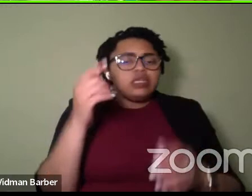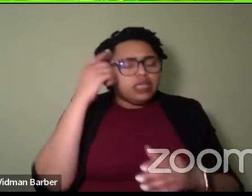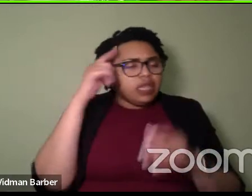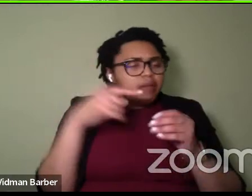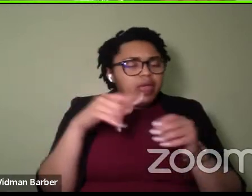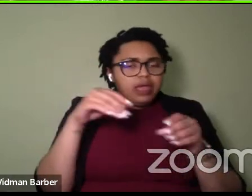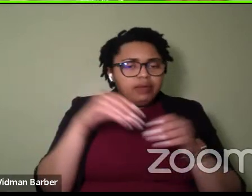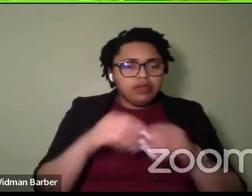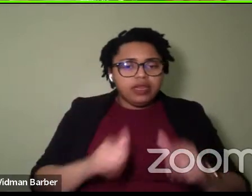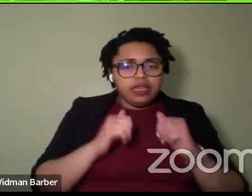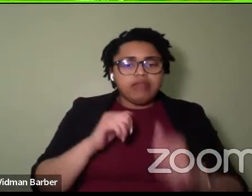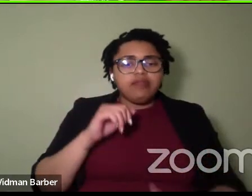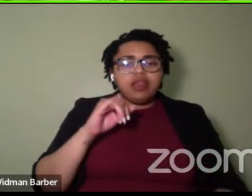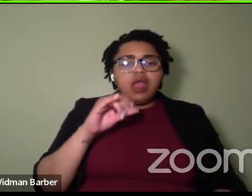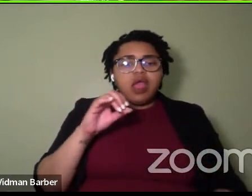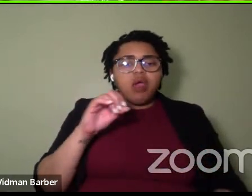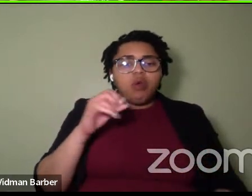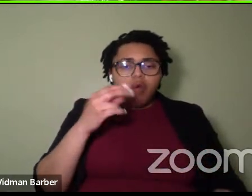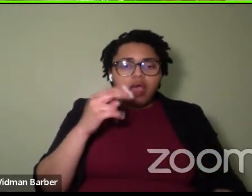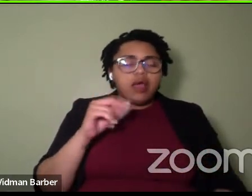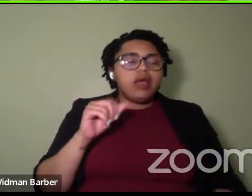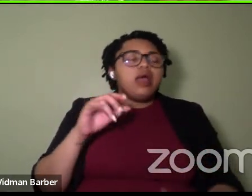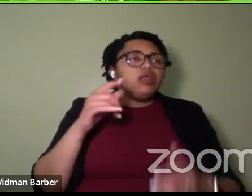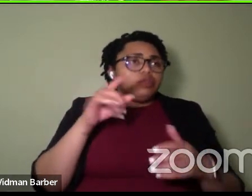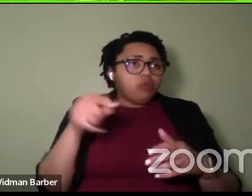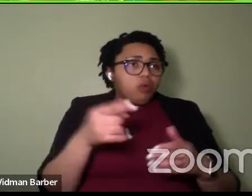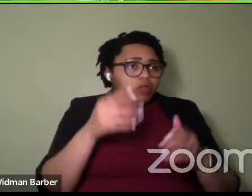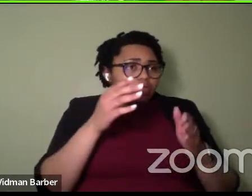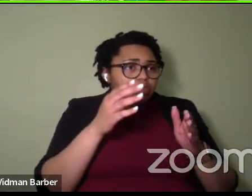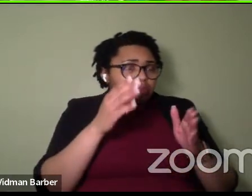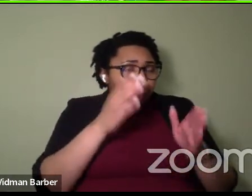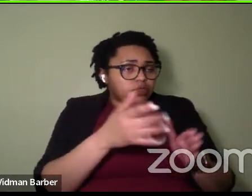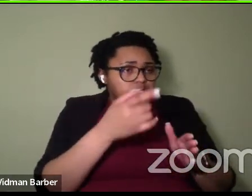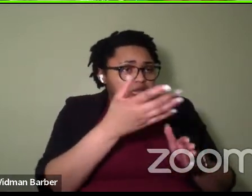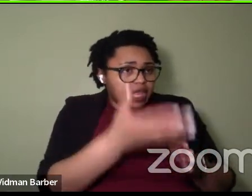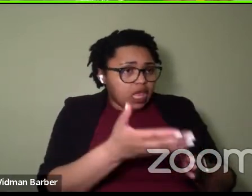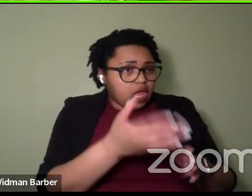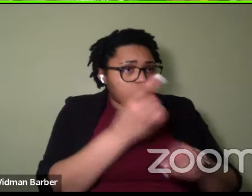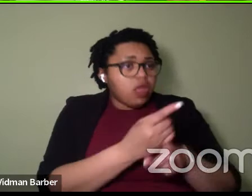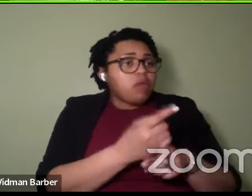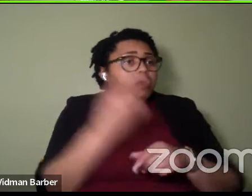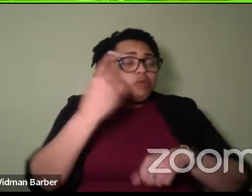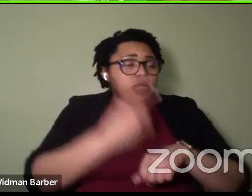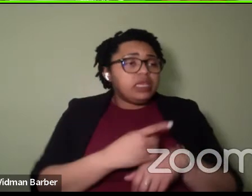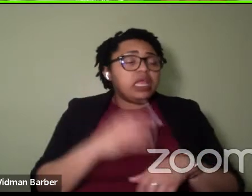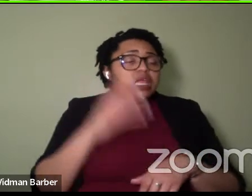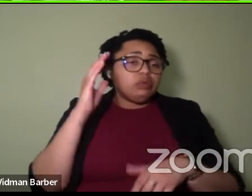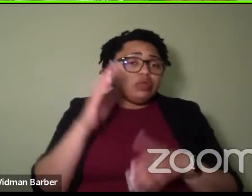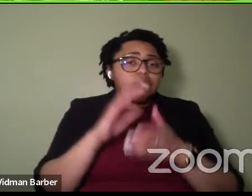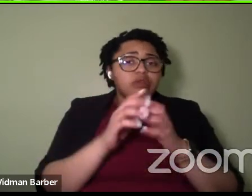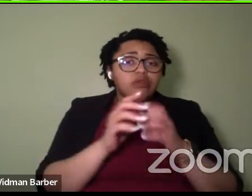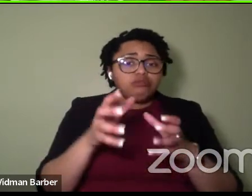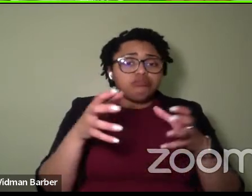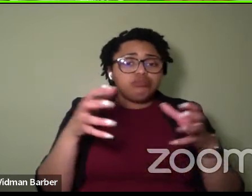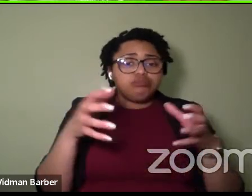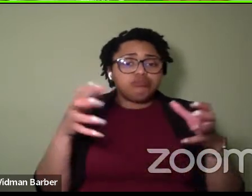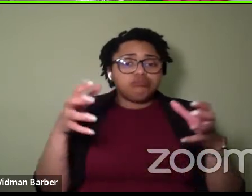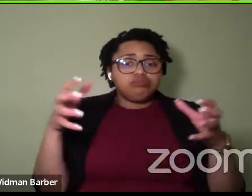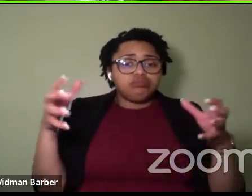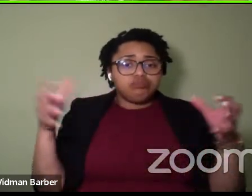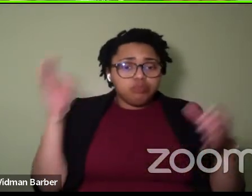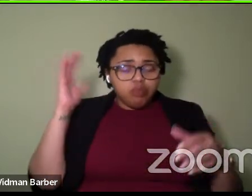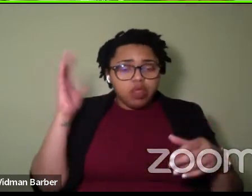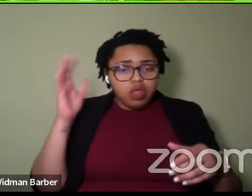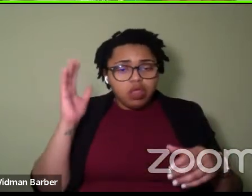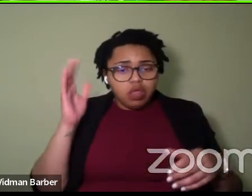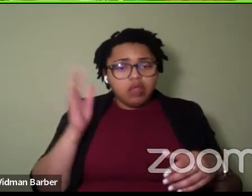one day, we're going to be the mother tree or the grandmother tree for an entire forest. And I think that, that's like a